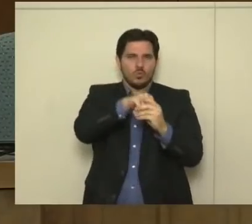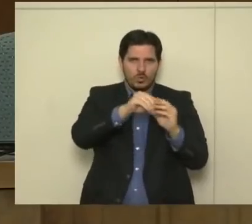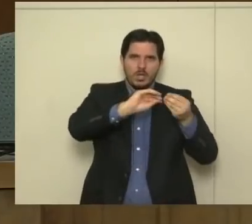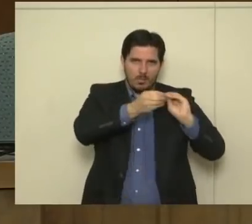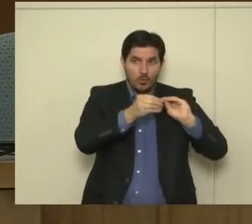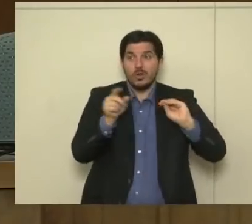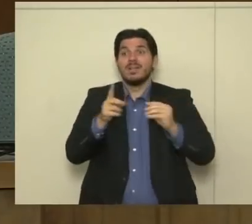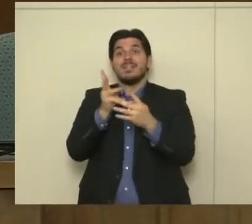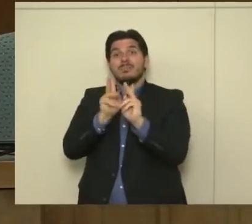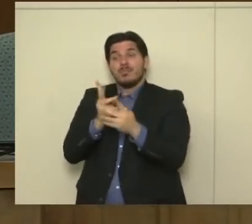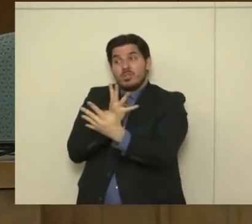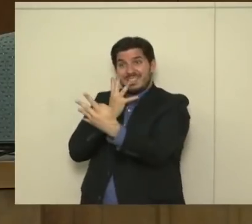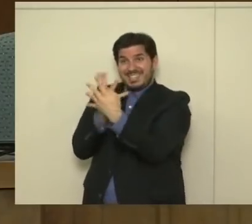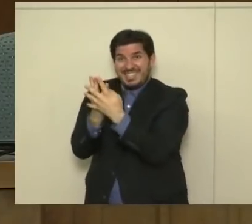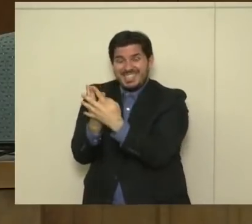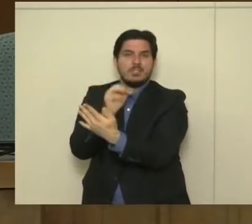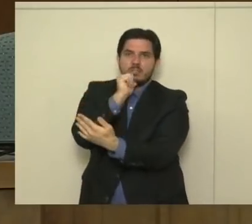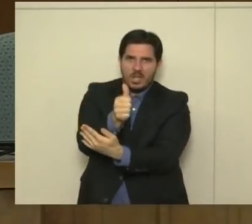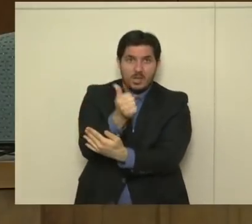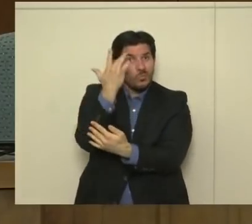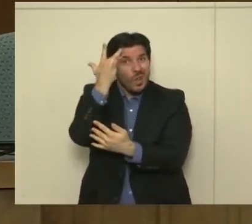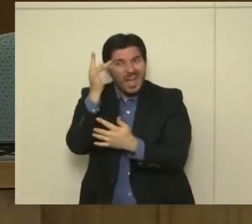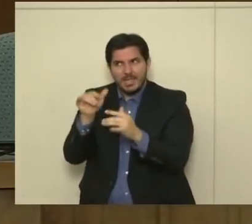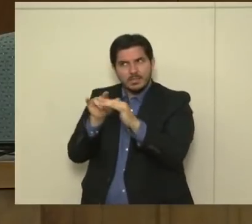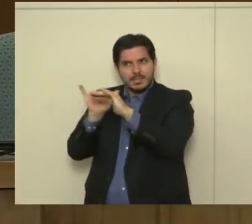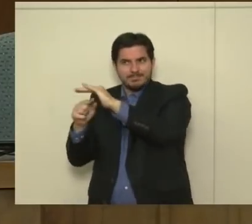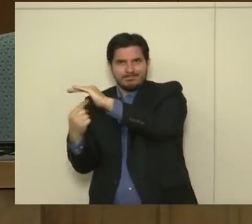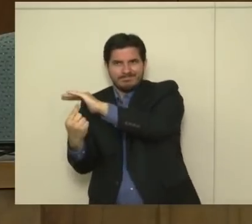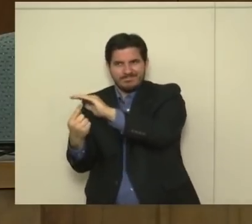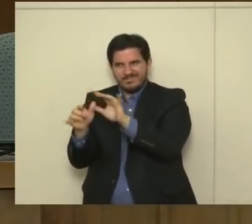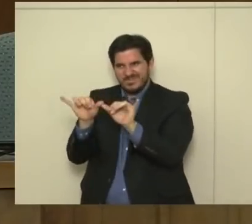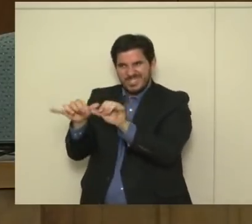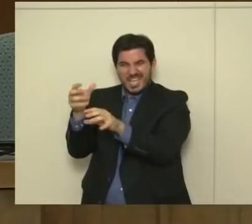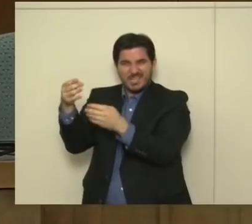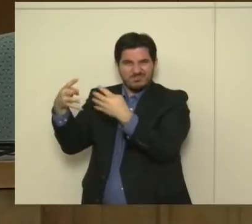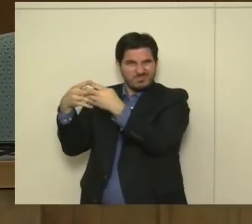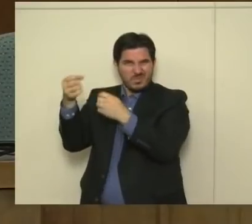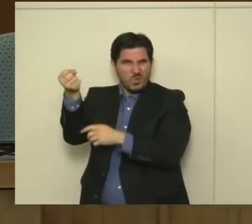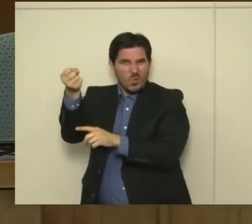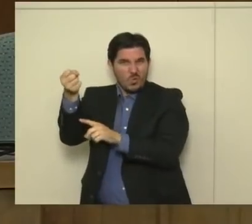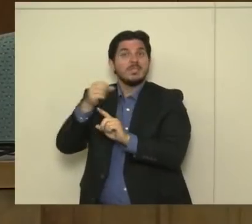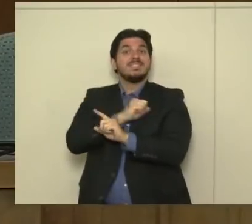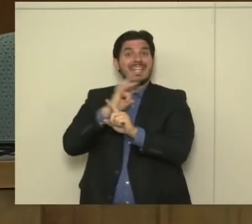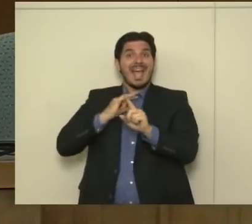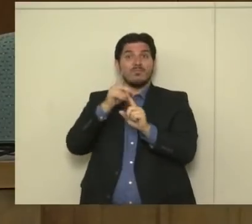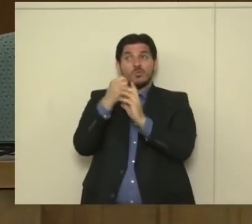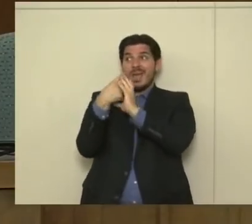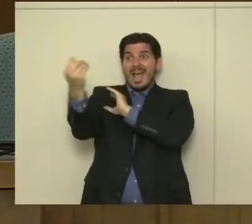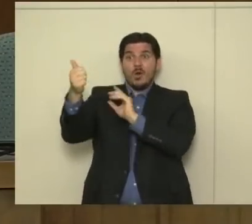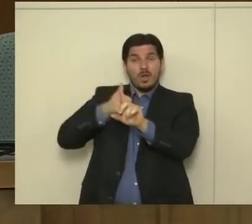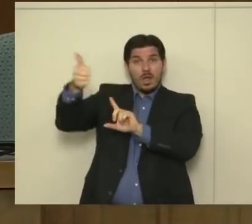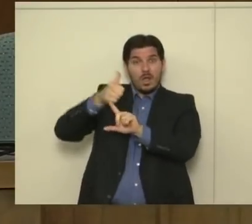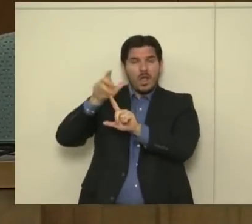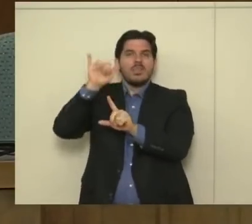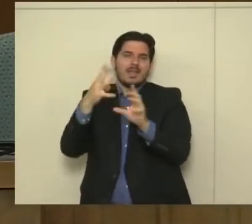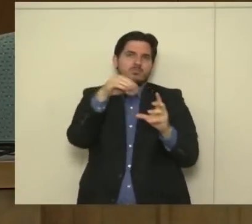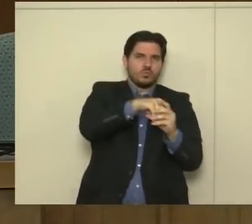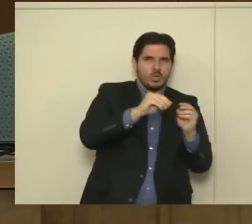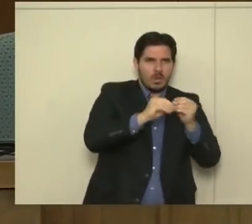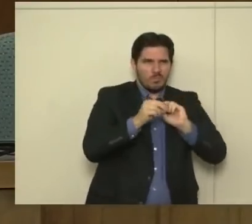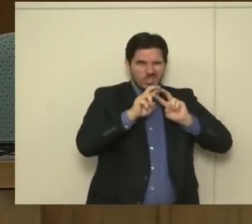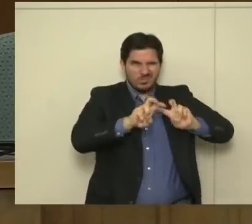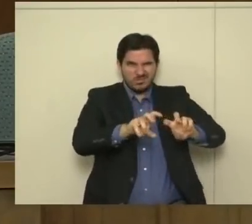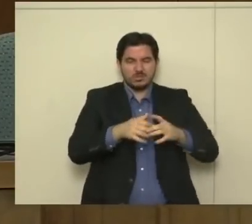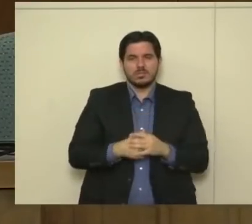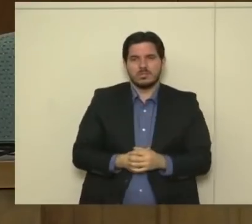folks are in. Third, and particular to this week and your question, is we rely to stay sane and efficient